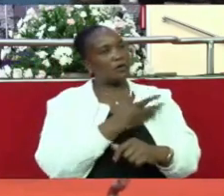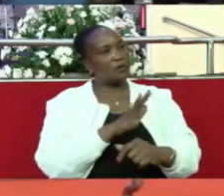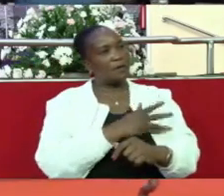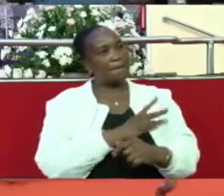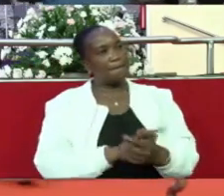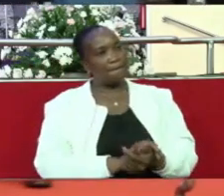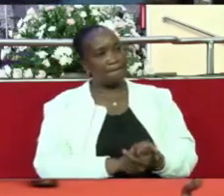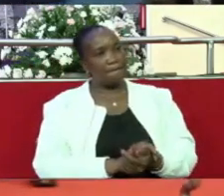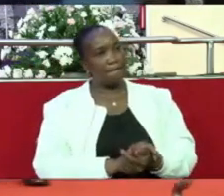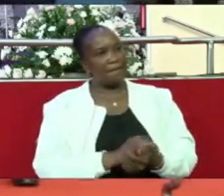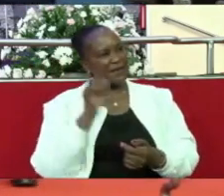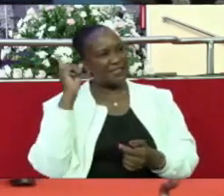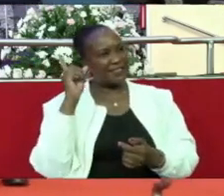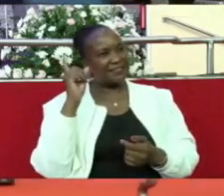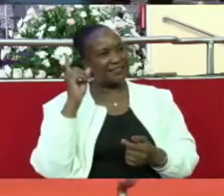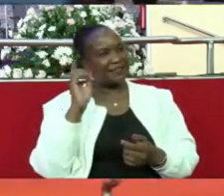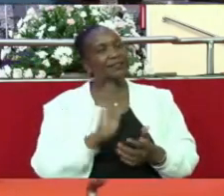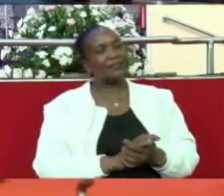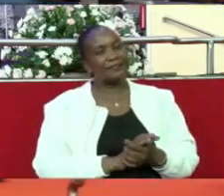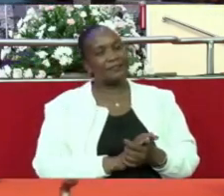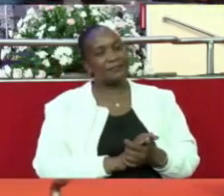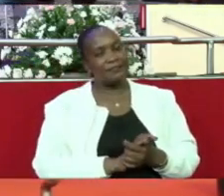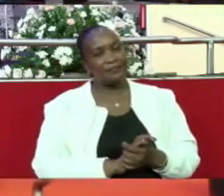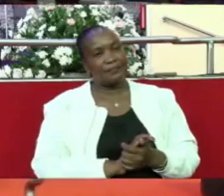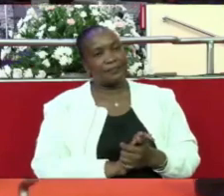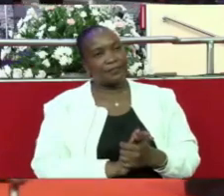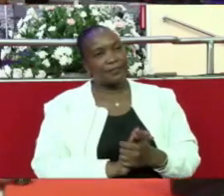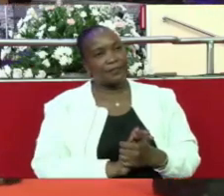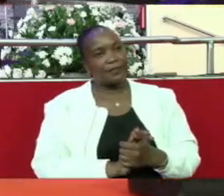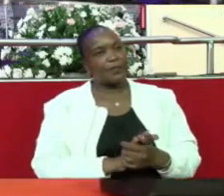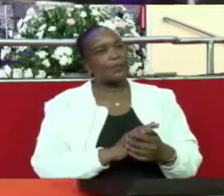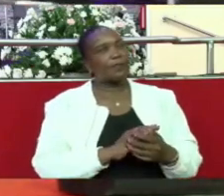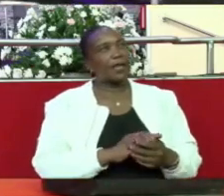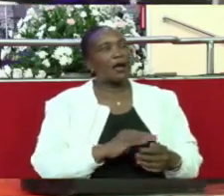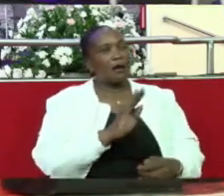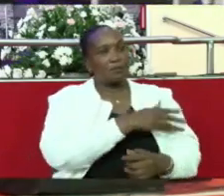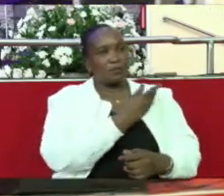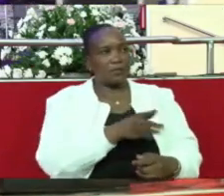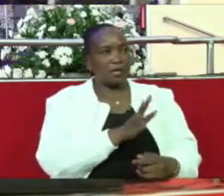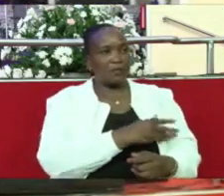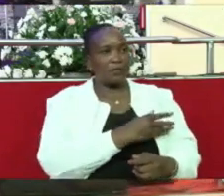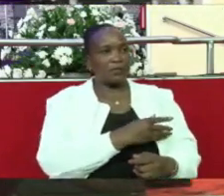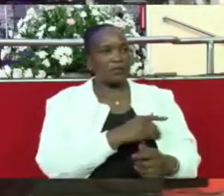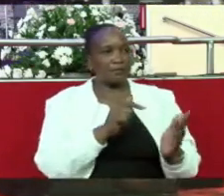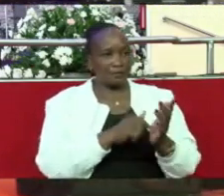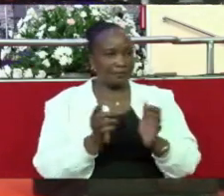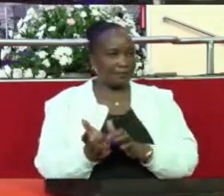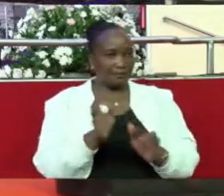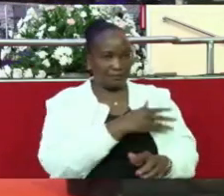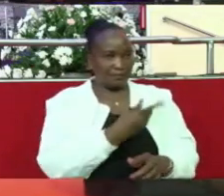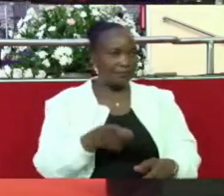ambazo tunatengeneza. And the Bible says in Psalms 1 that when we do not remain in the company of the